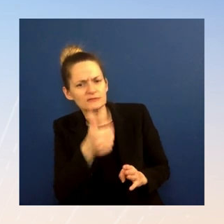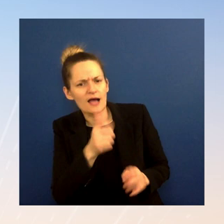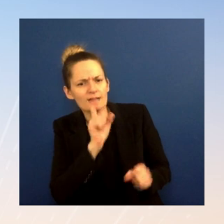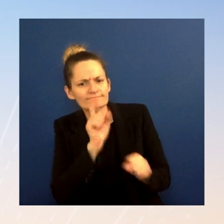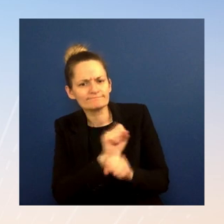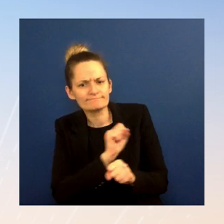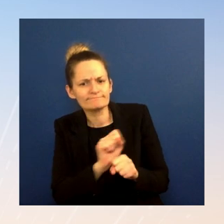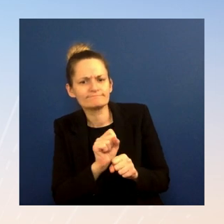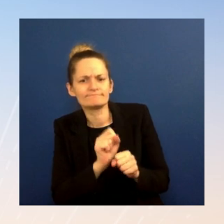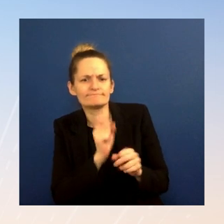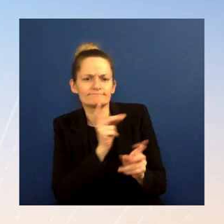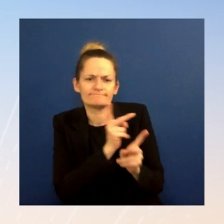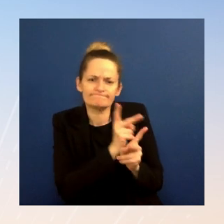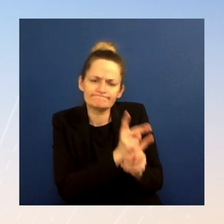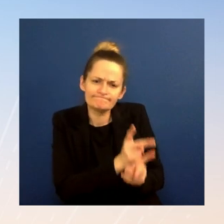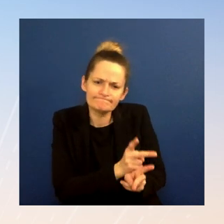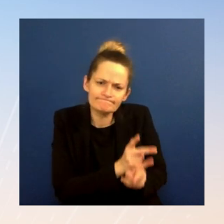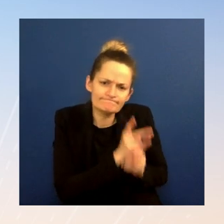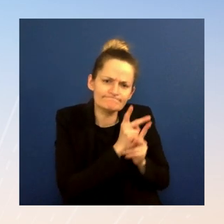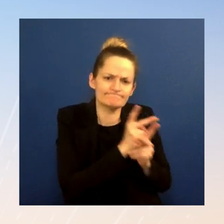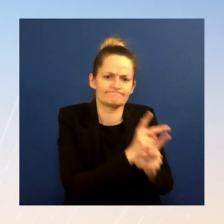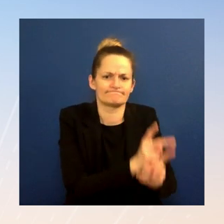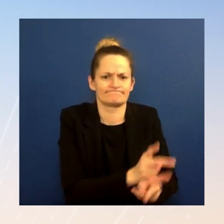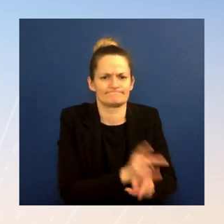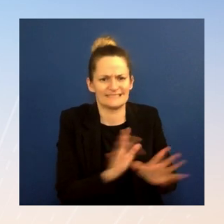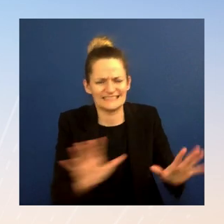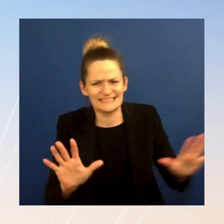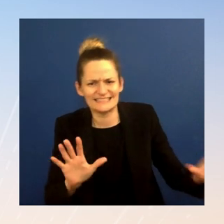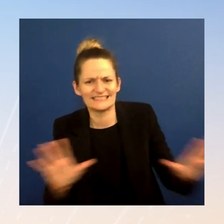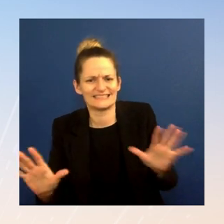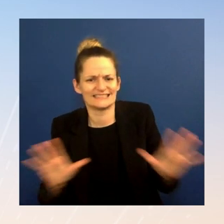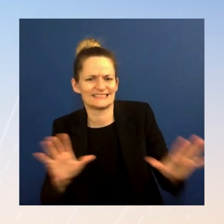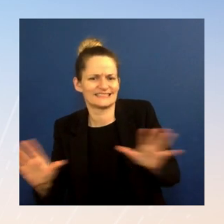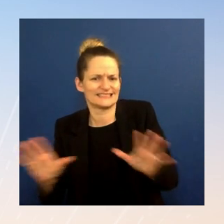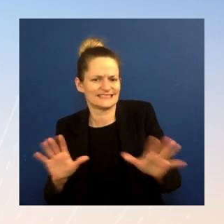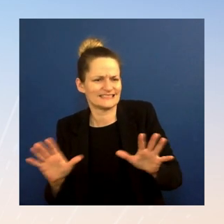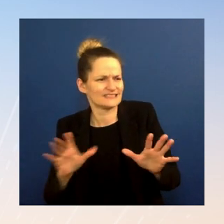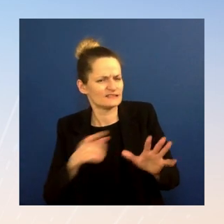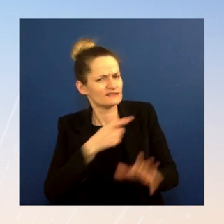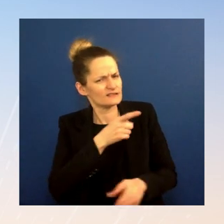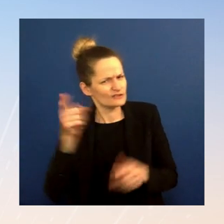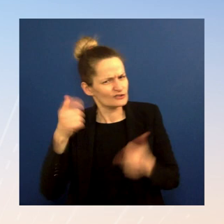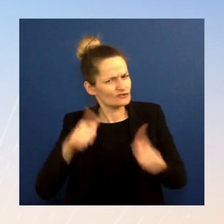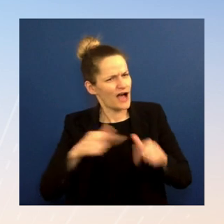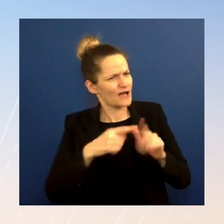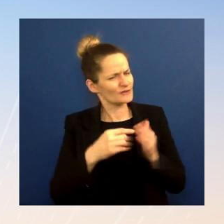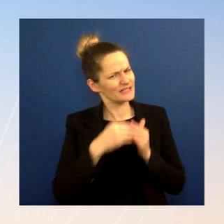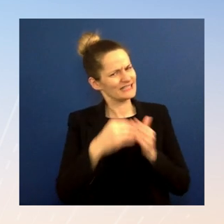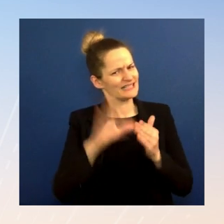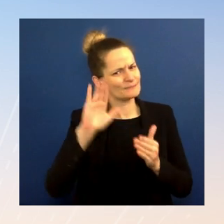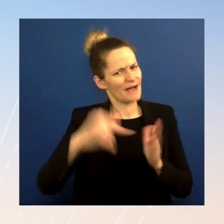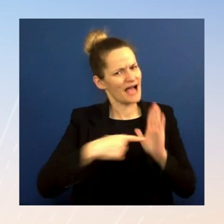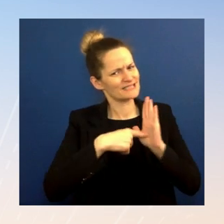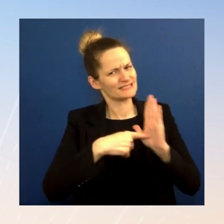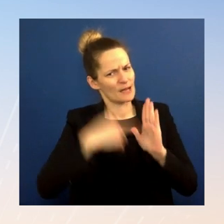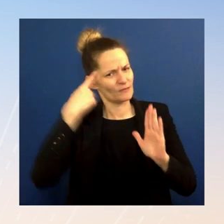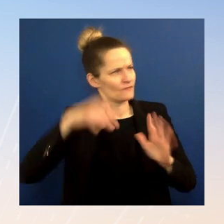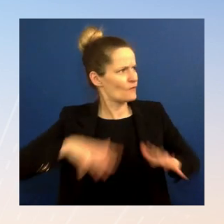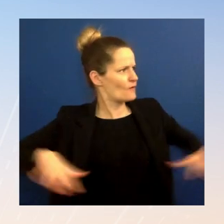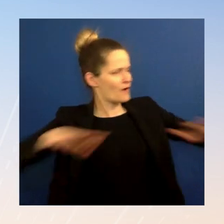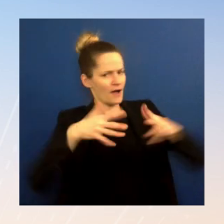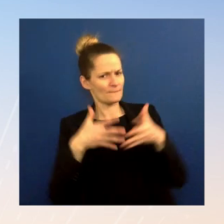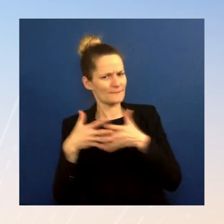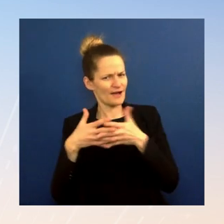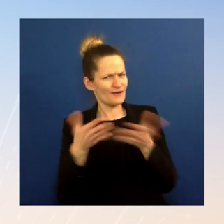around this, in part to kind of lead by example for Americans to say, you can get back to living your